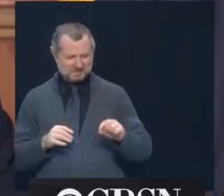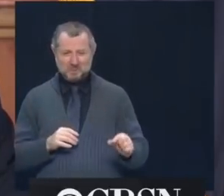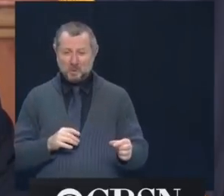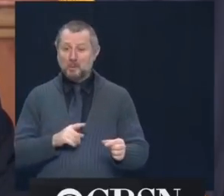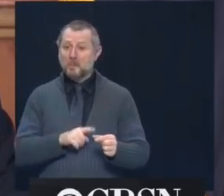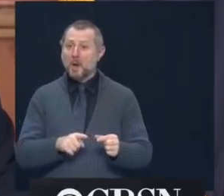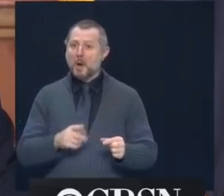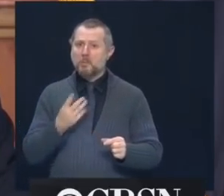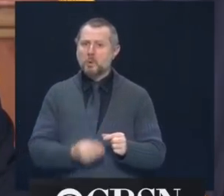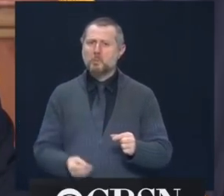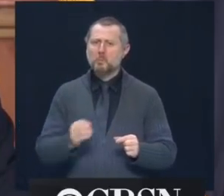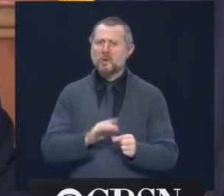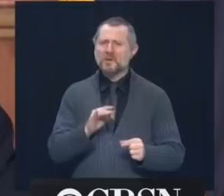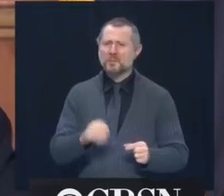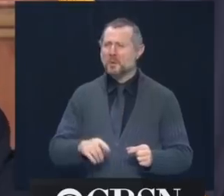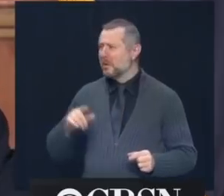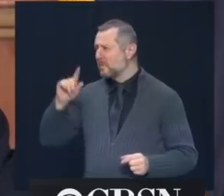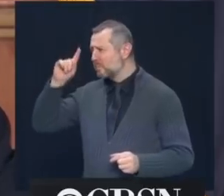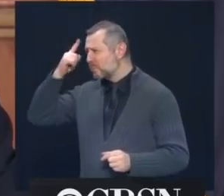Queens, Manhattan?